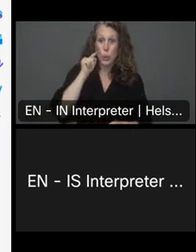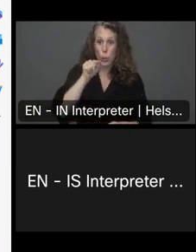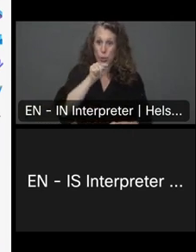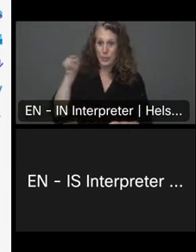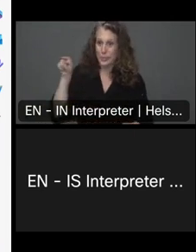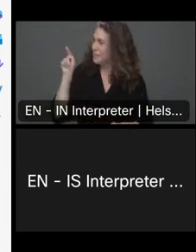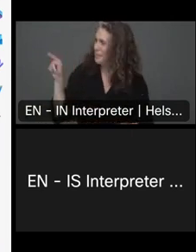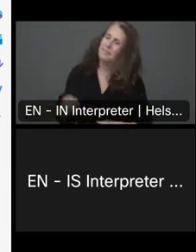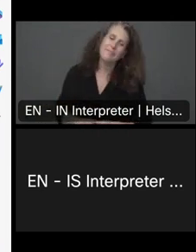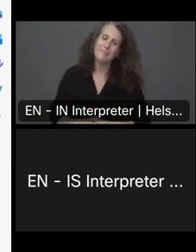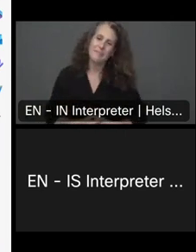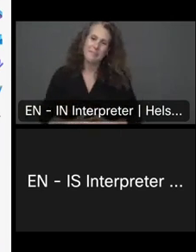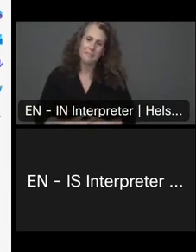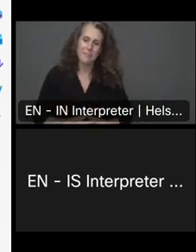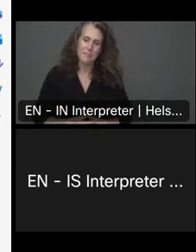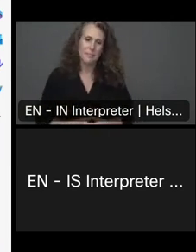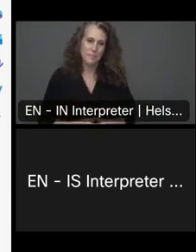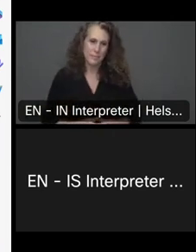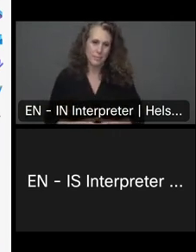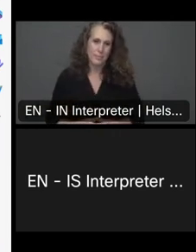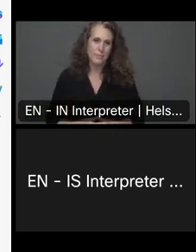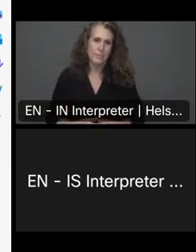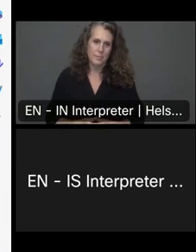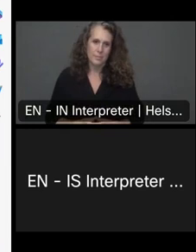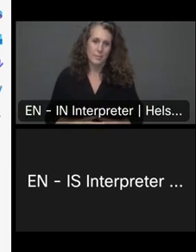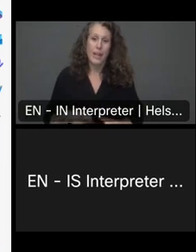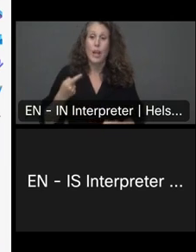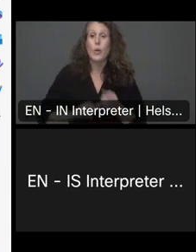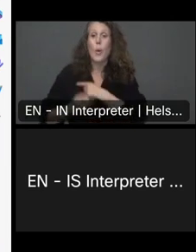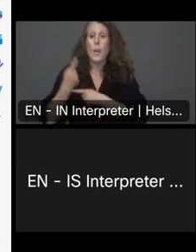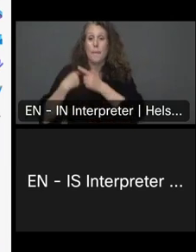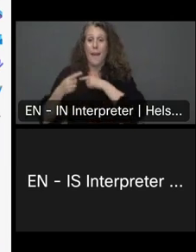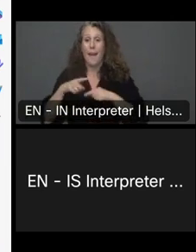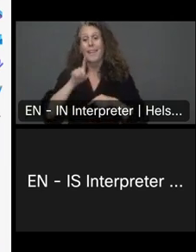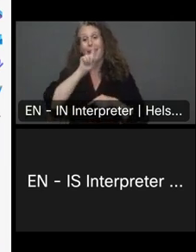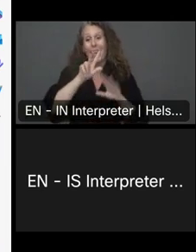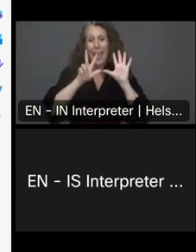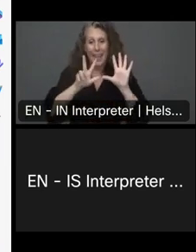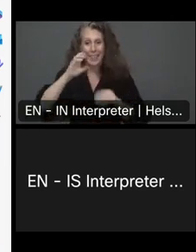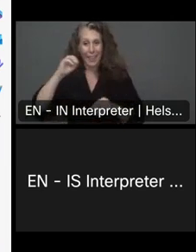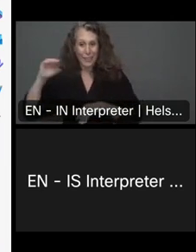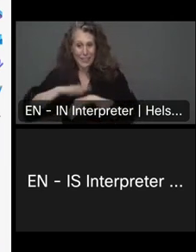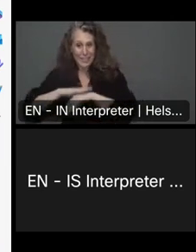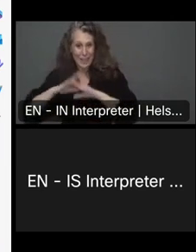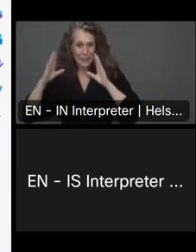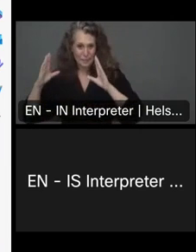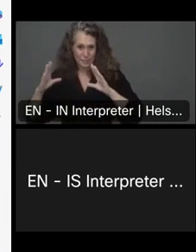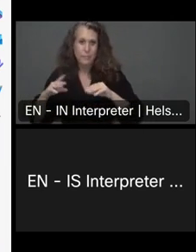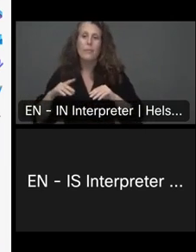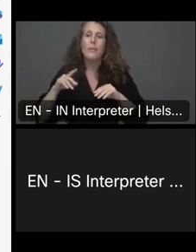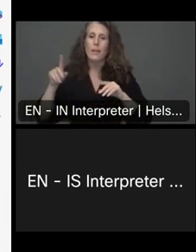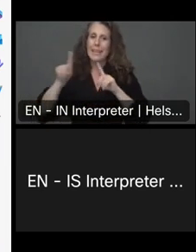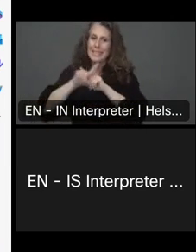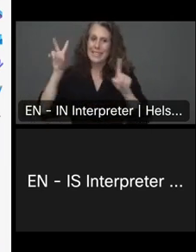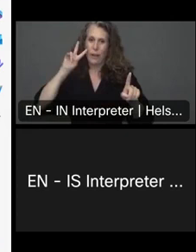story. So we go back here to the 19th century for an evolutionary twist on